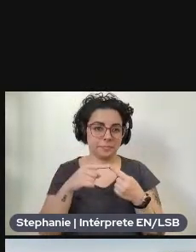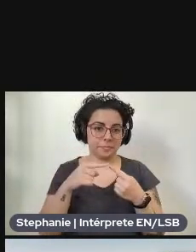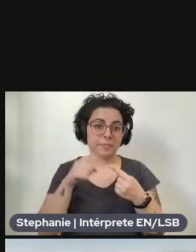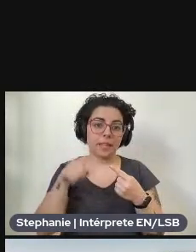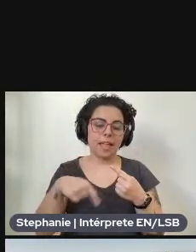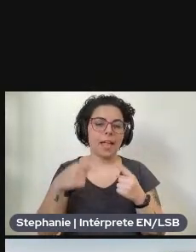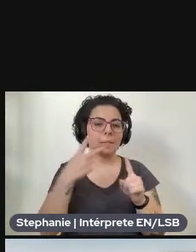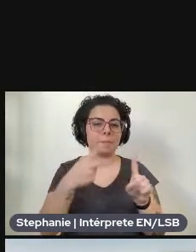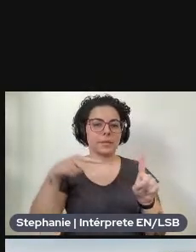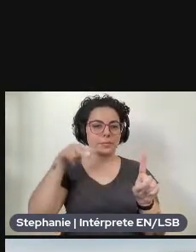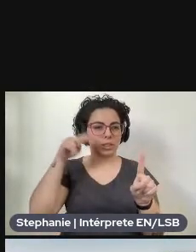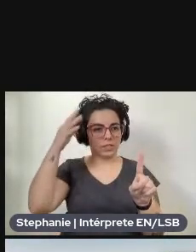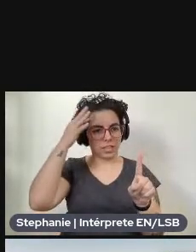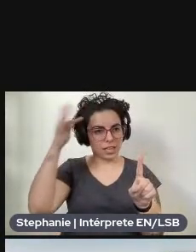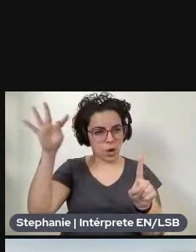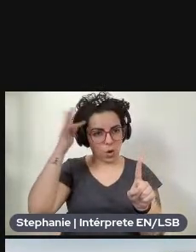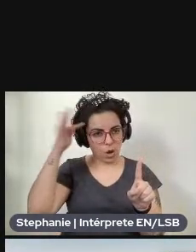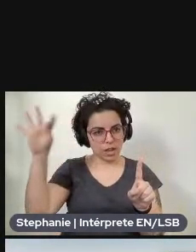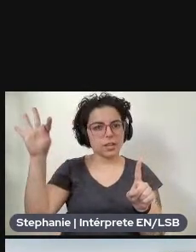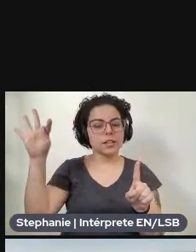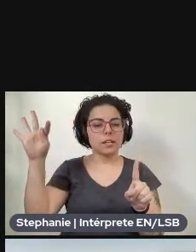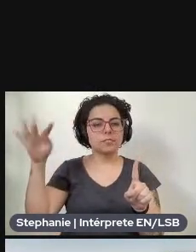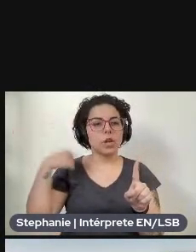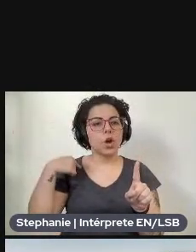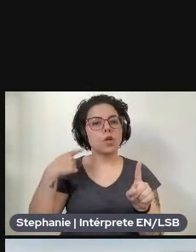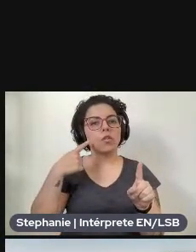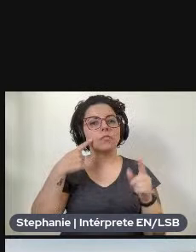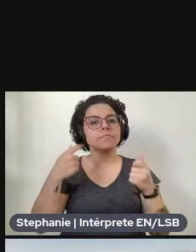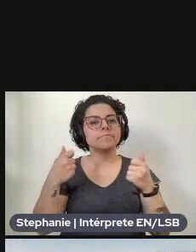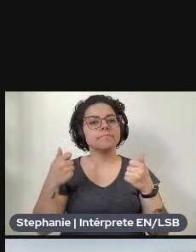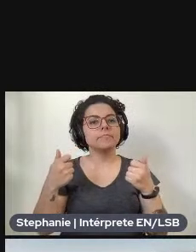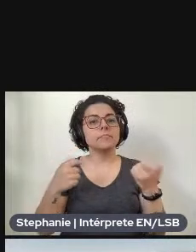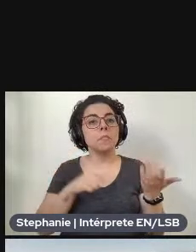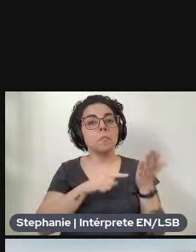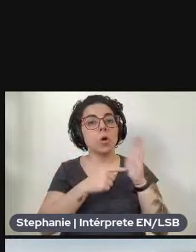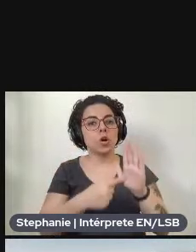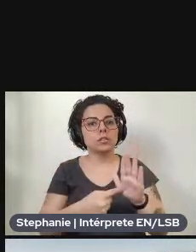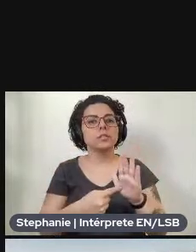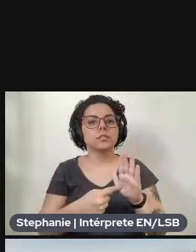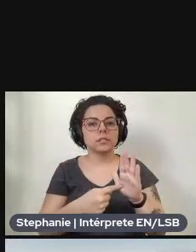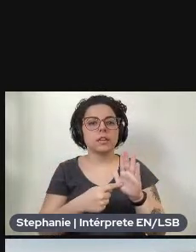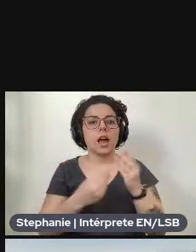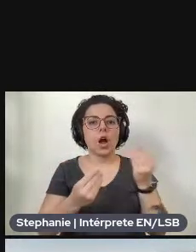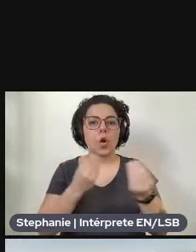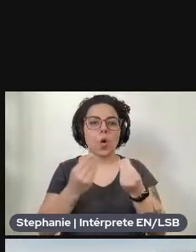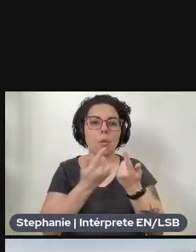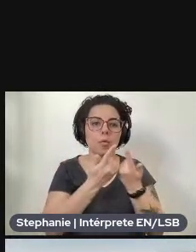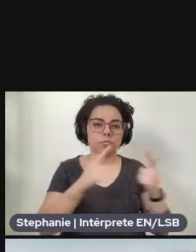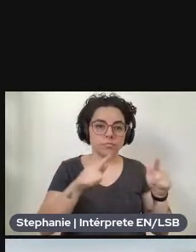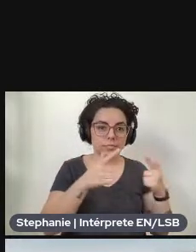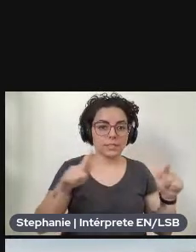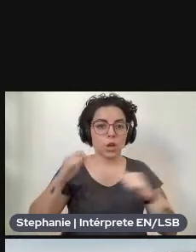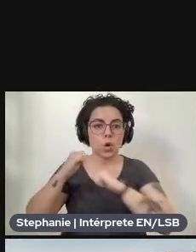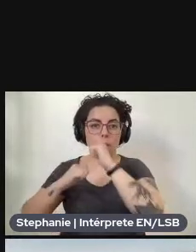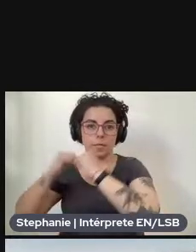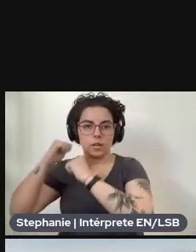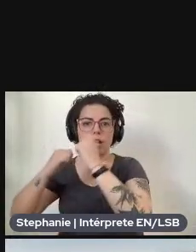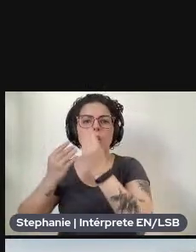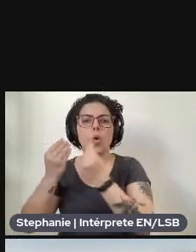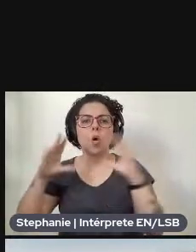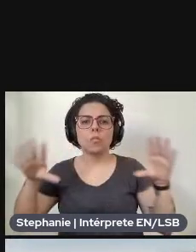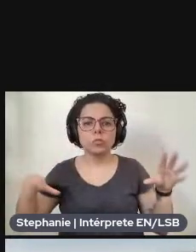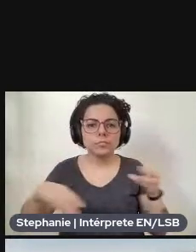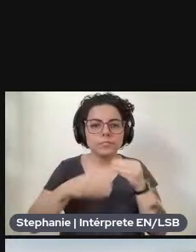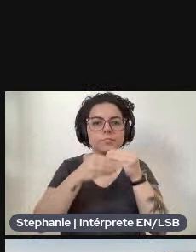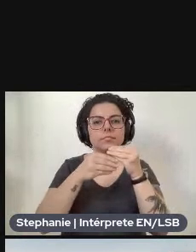point of view, I will highlight the complementarity between grammaticalization and constructionalization accounts as respect